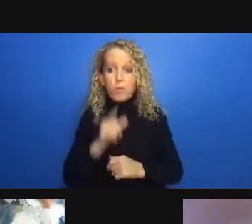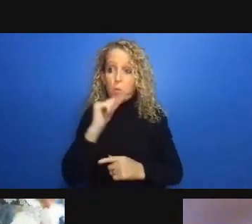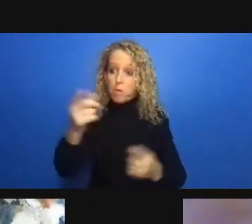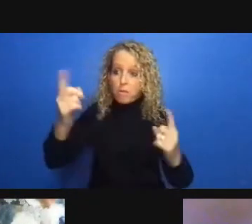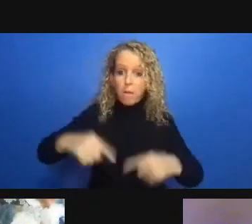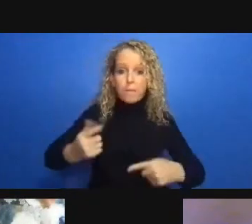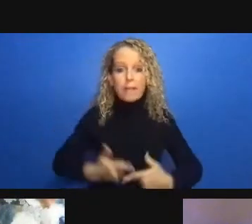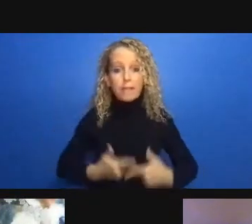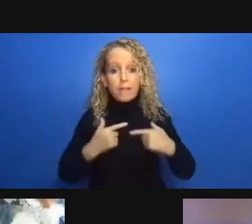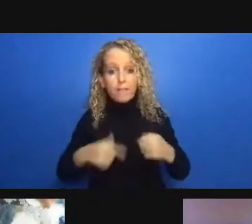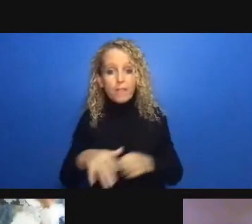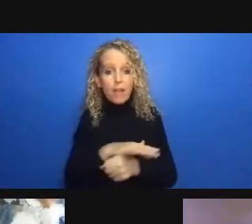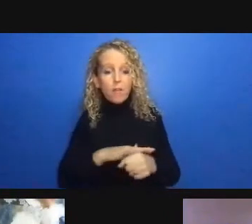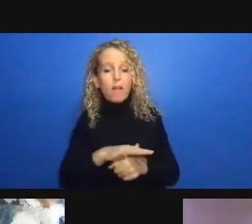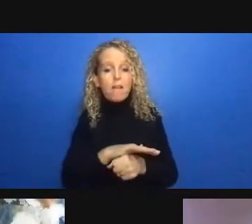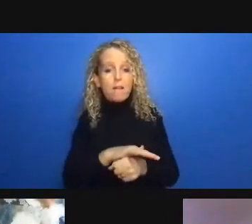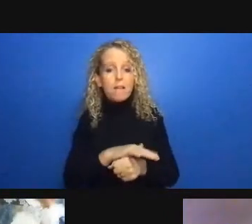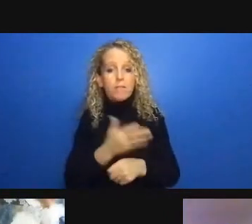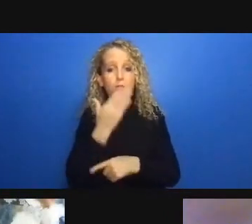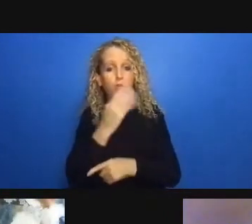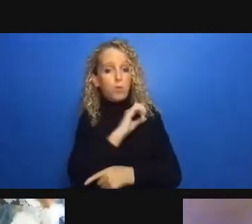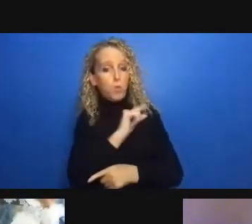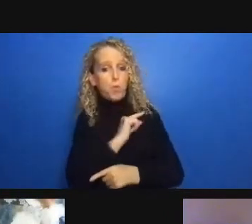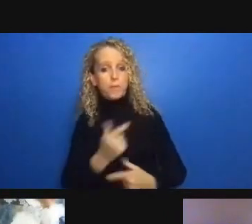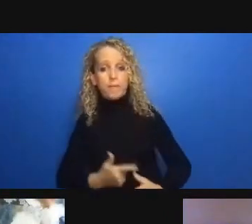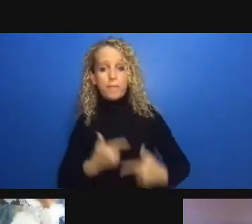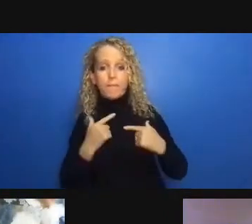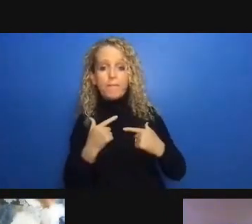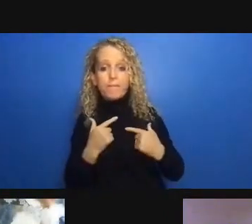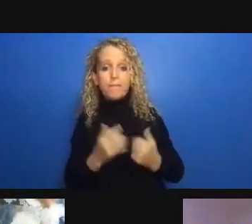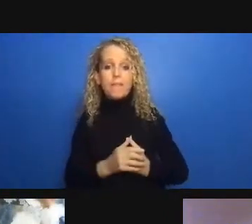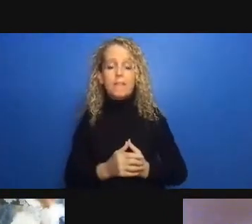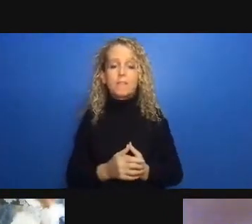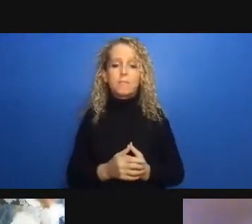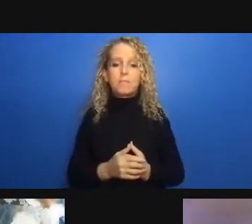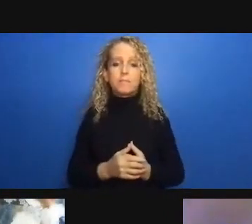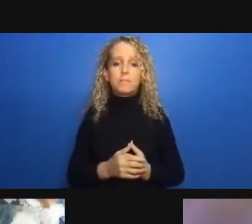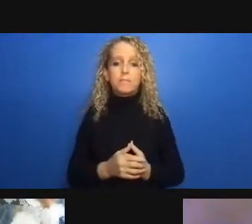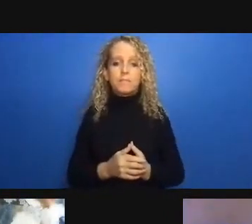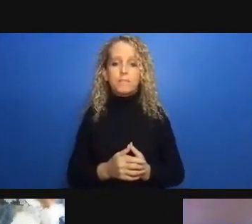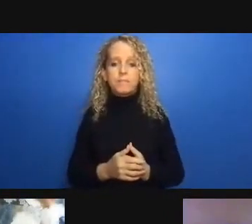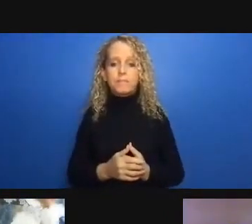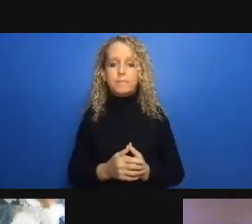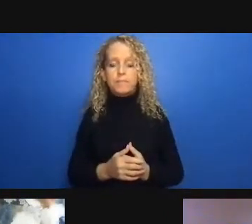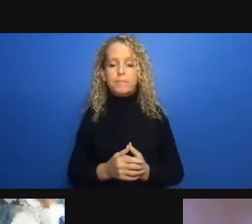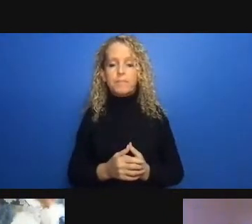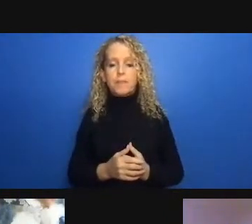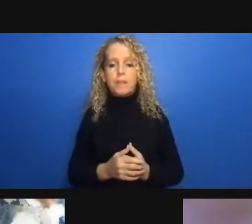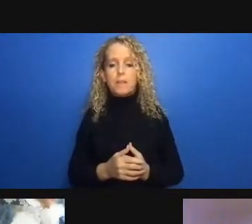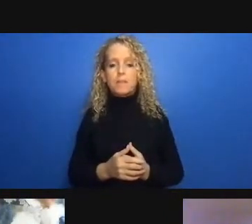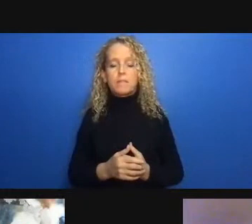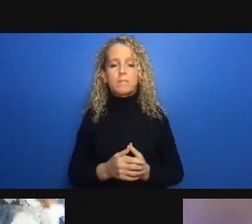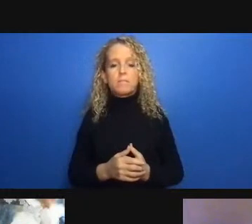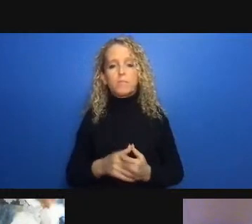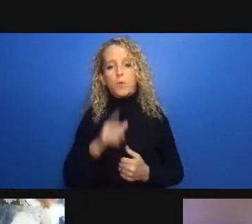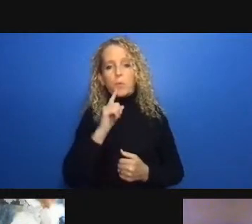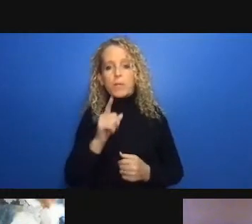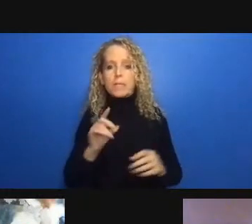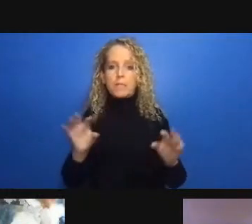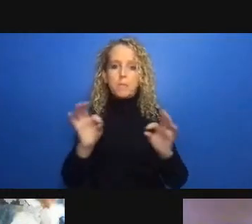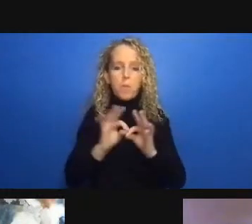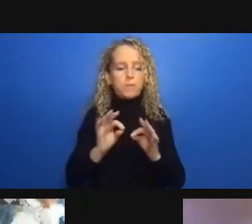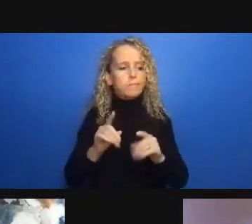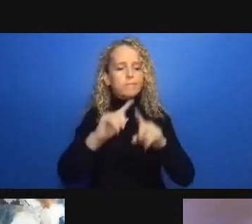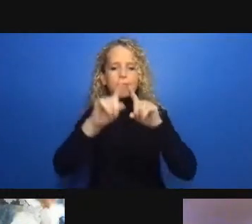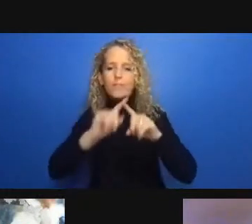and produce a good quality of life. So there's many factors that contribute to regions and communities being food sovereign, but